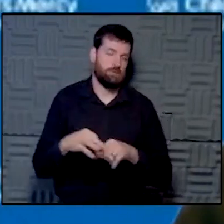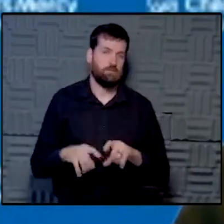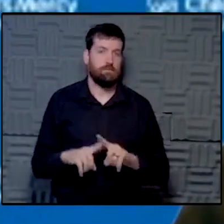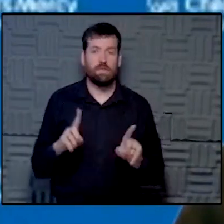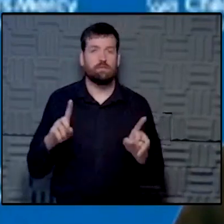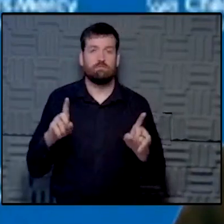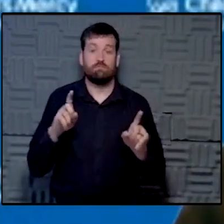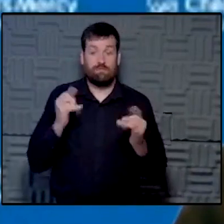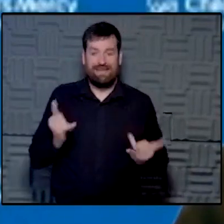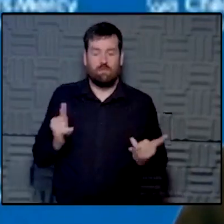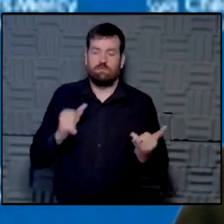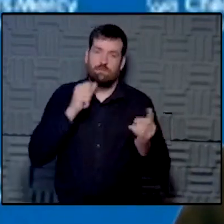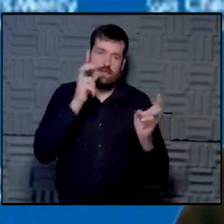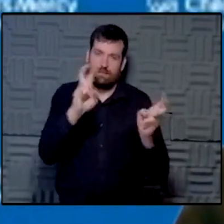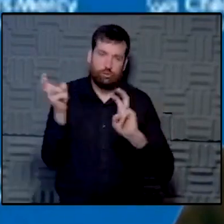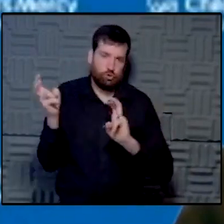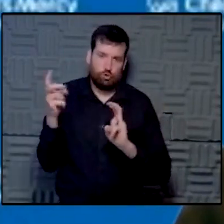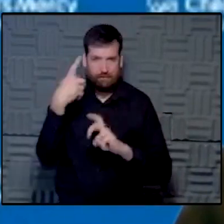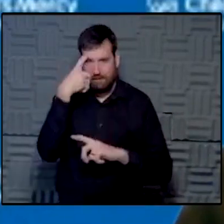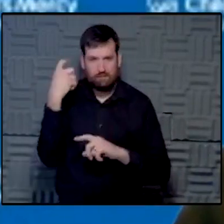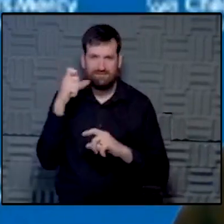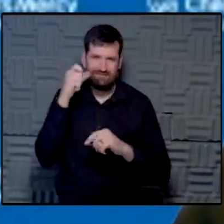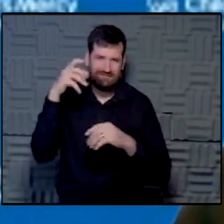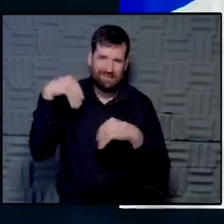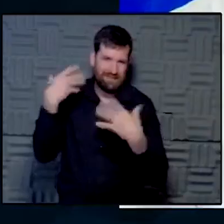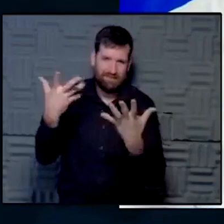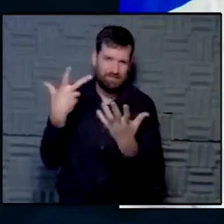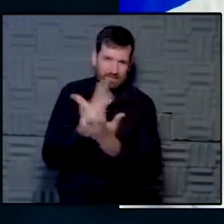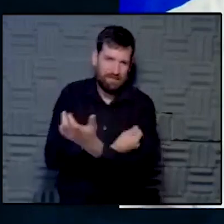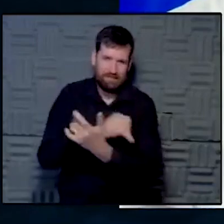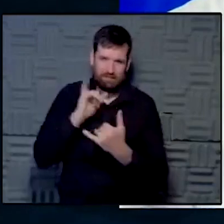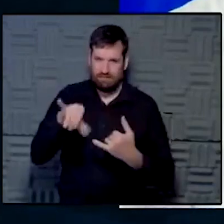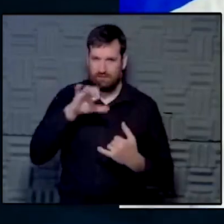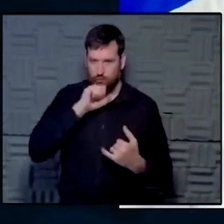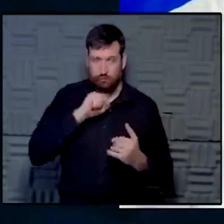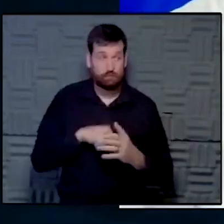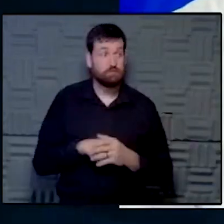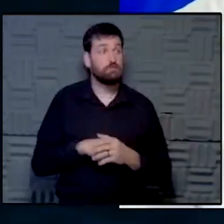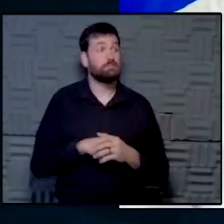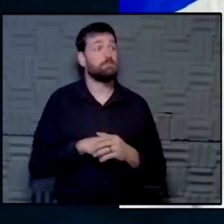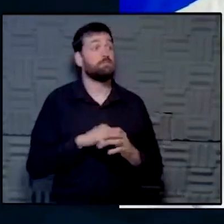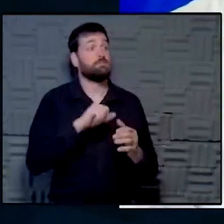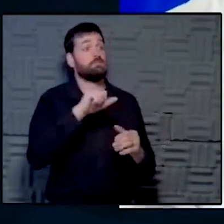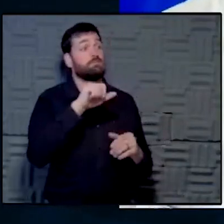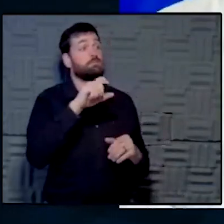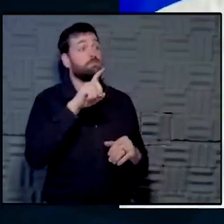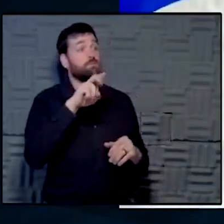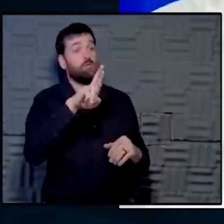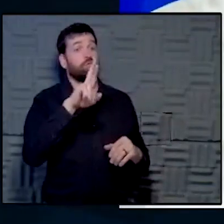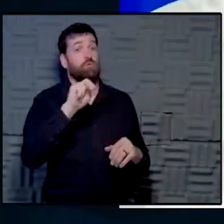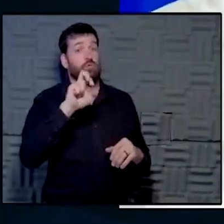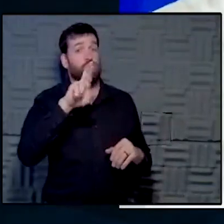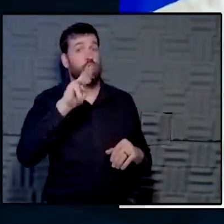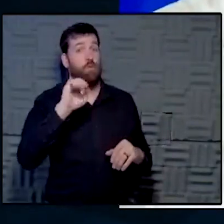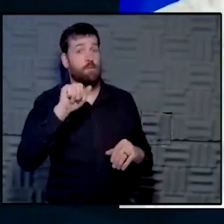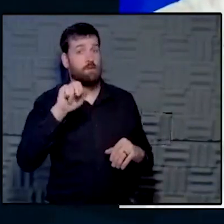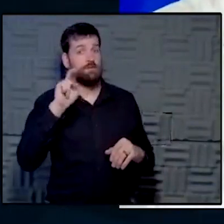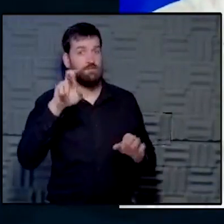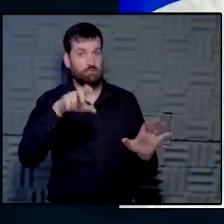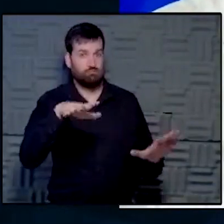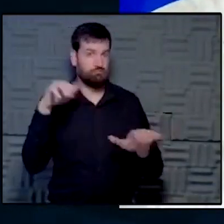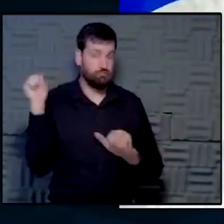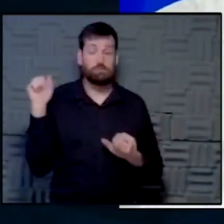an issue right now since those vaccines are not given close together. Okay. Okay, we need to let Dr. Norman go, but the other doctors